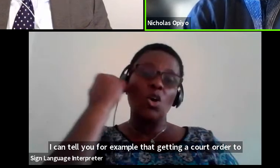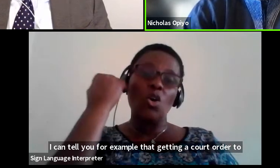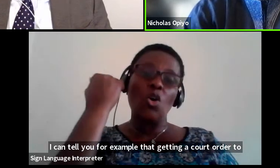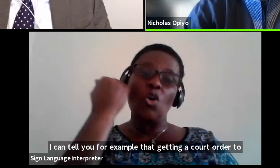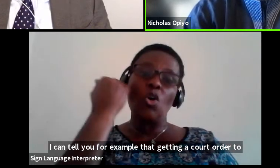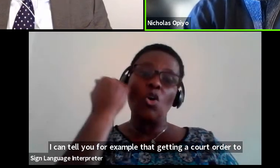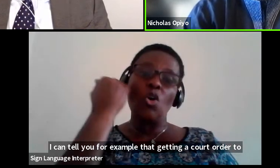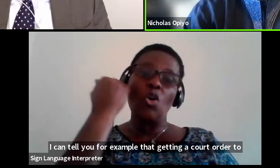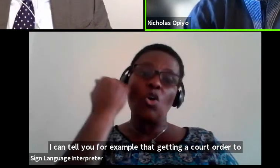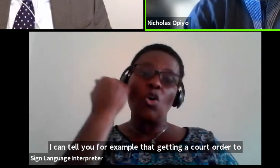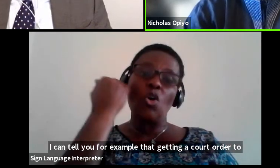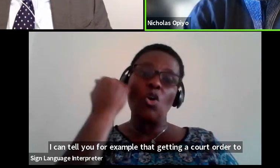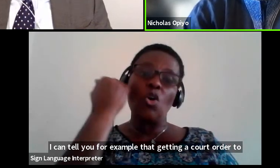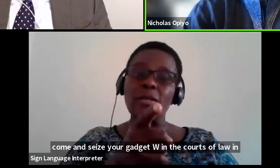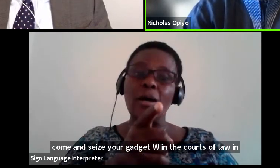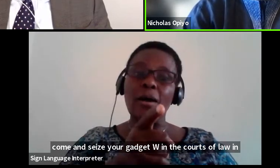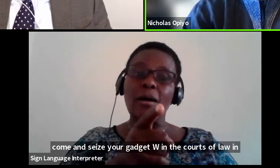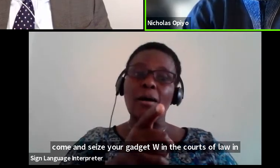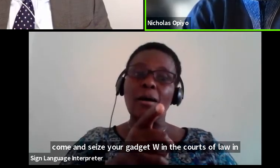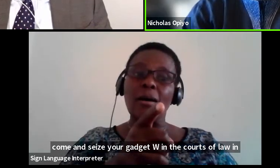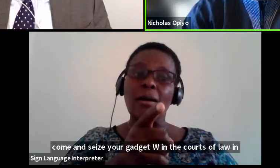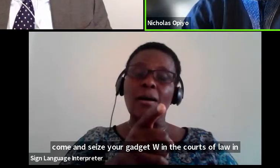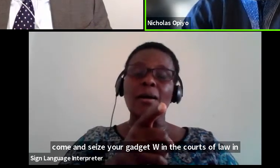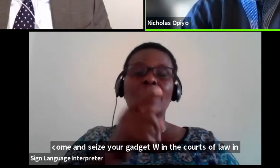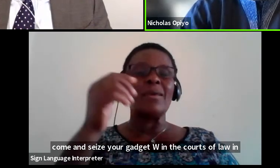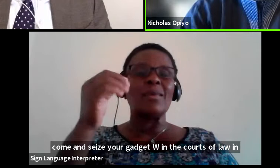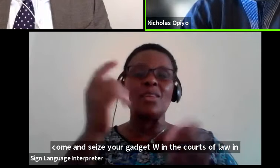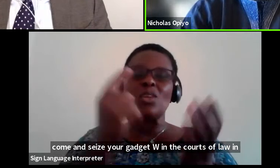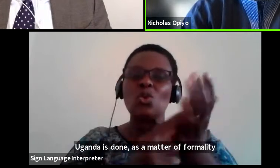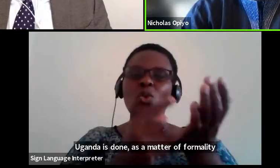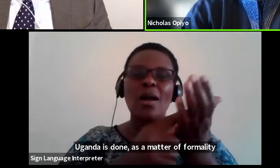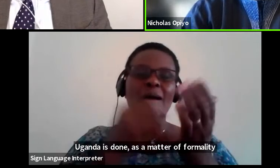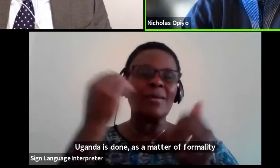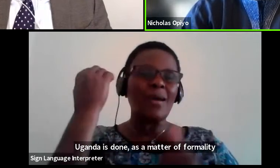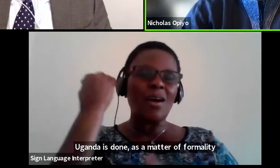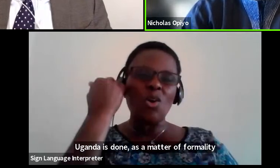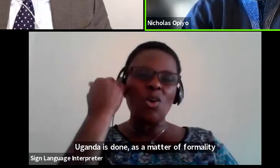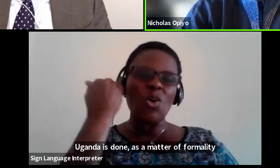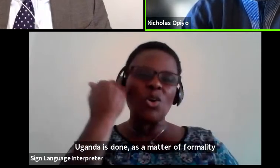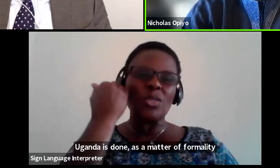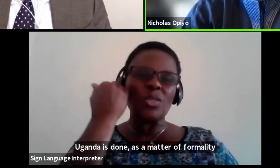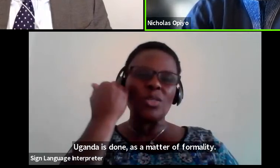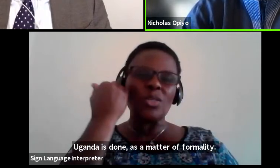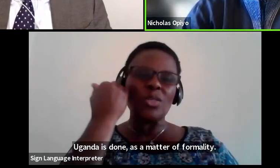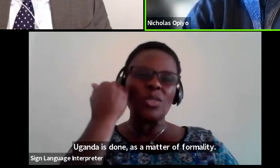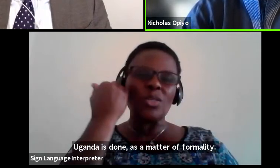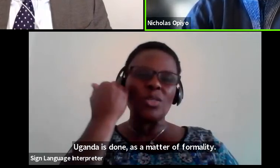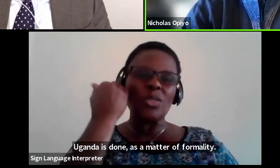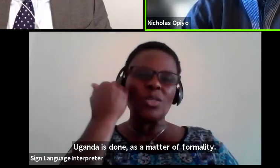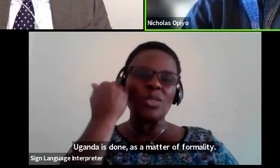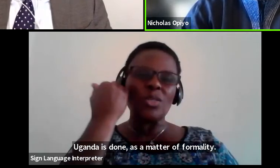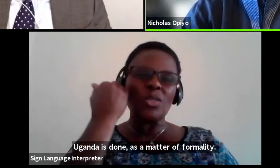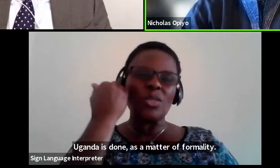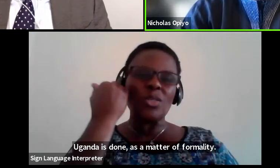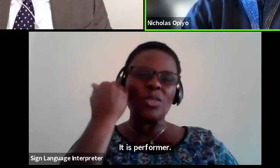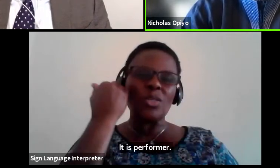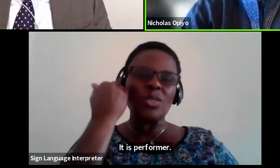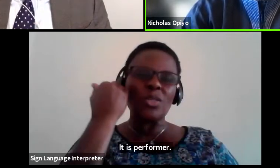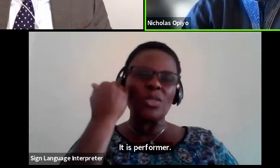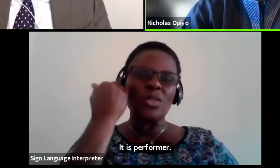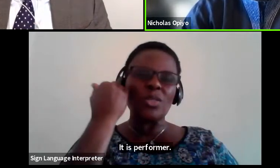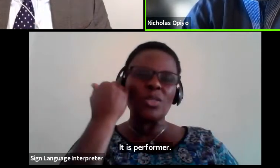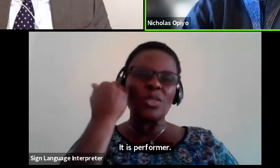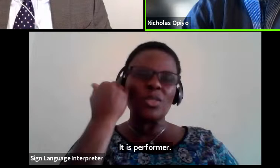of law in Uganda is done as a matter of formality. It is pro forma. The lowest ranking